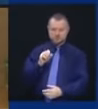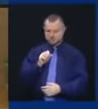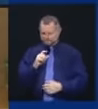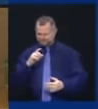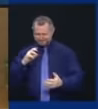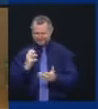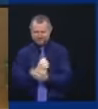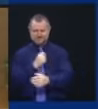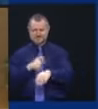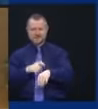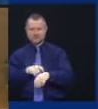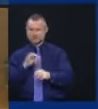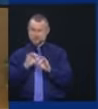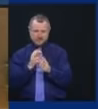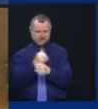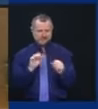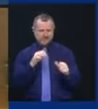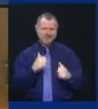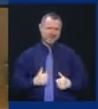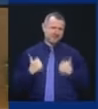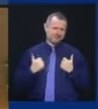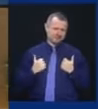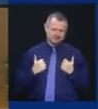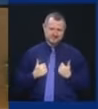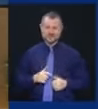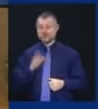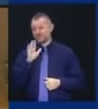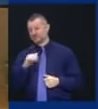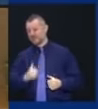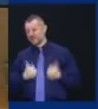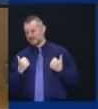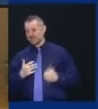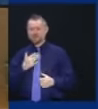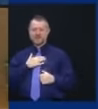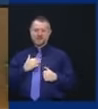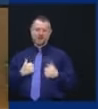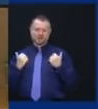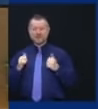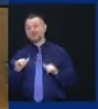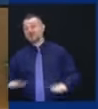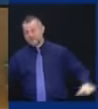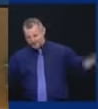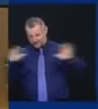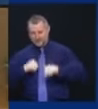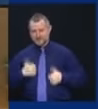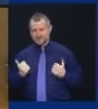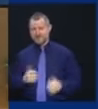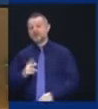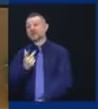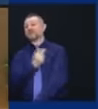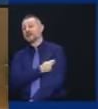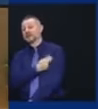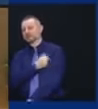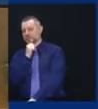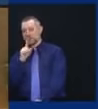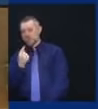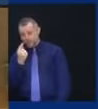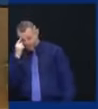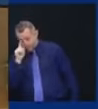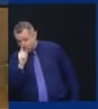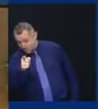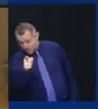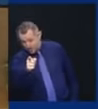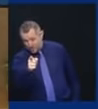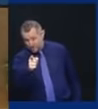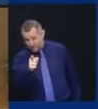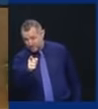it will save lives. Yours, mine, our neighbors. Remember, taking a vaccine is not just for you. You